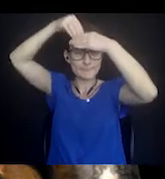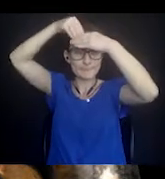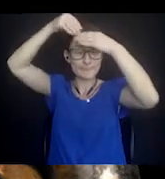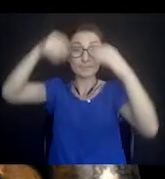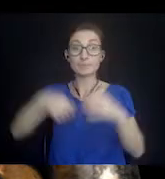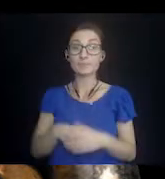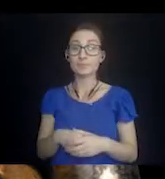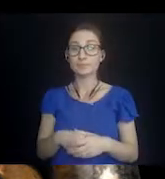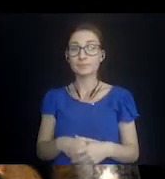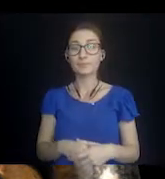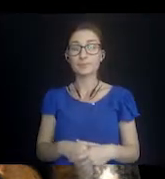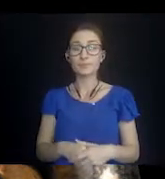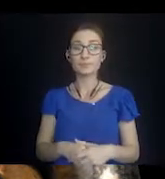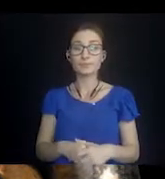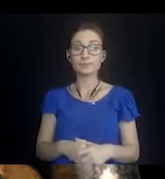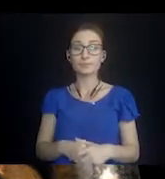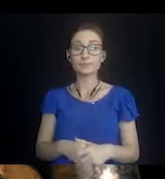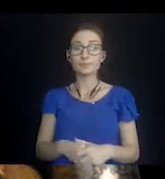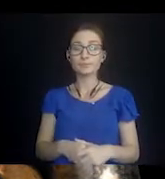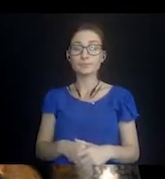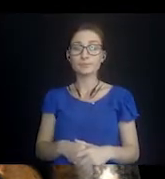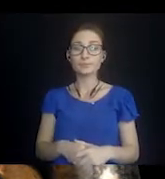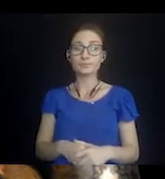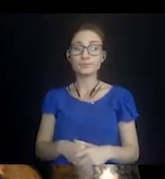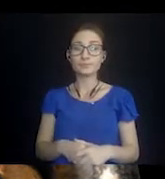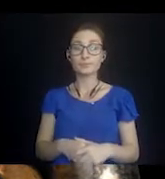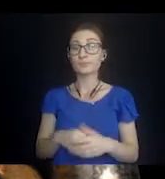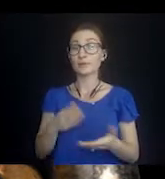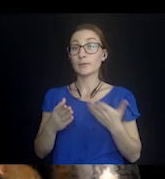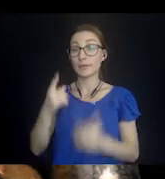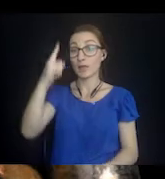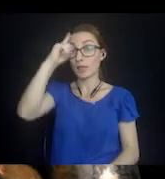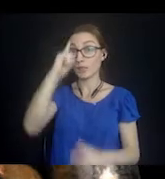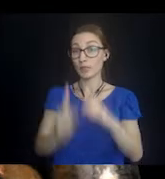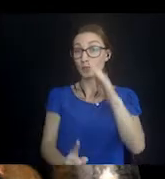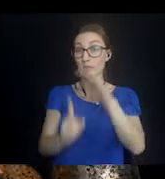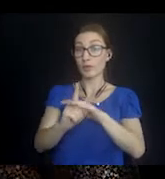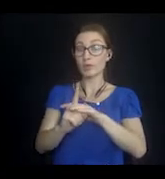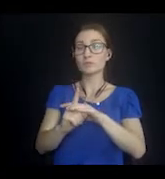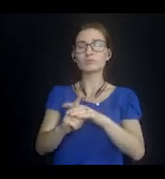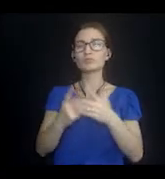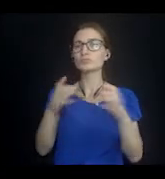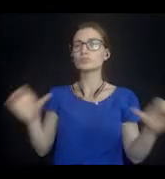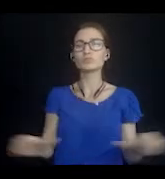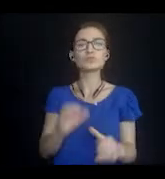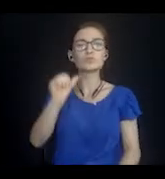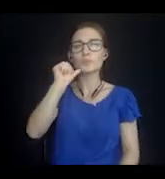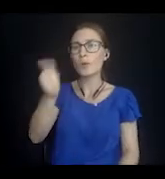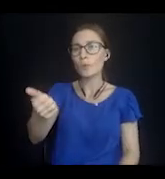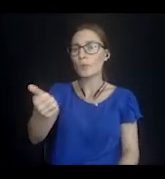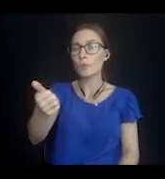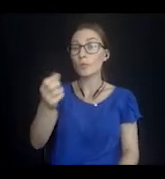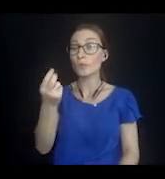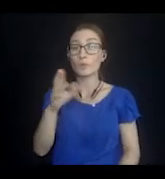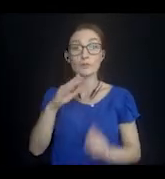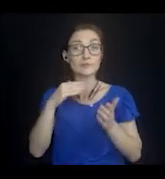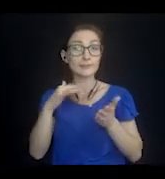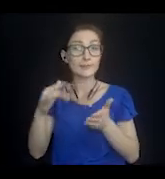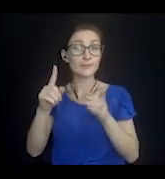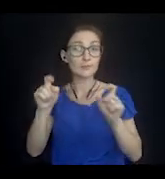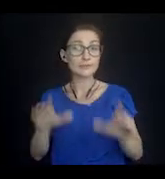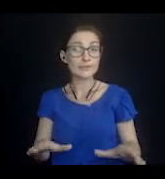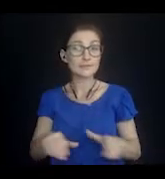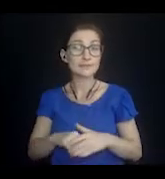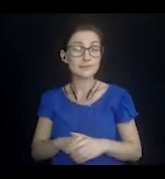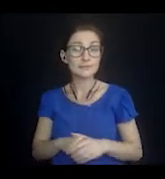what's going on in your head too, as objects that can also grab your attention. For instance, you could have a thought of what I